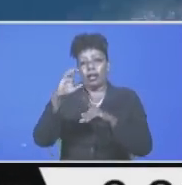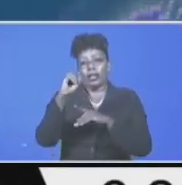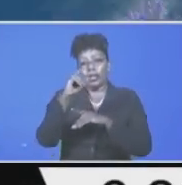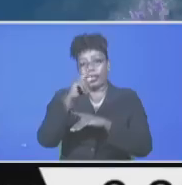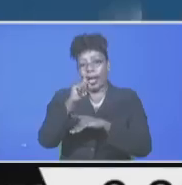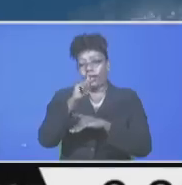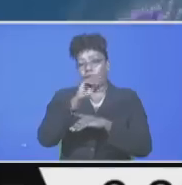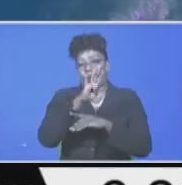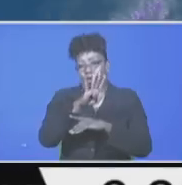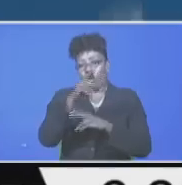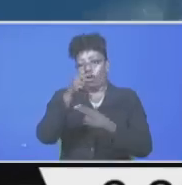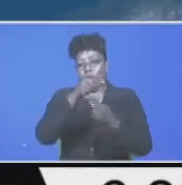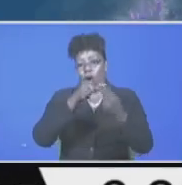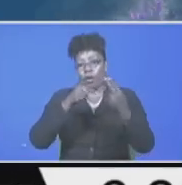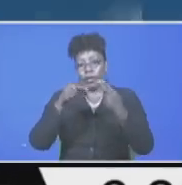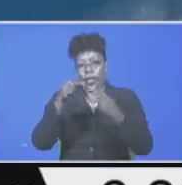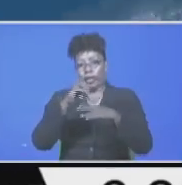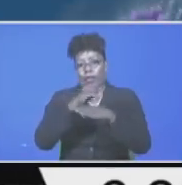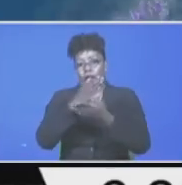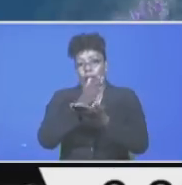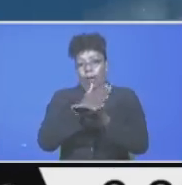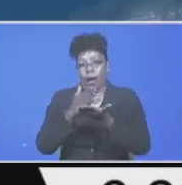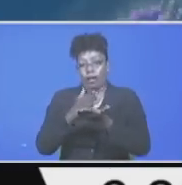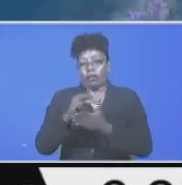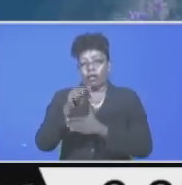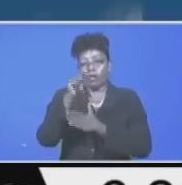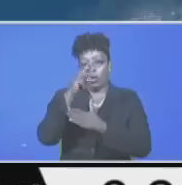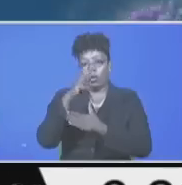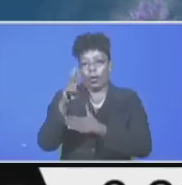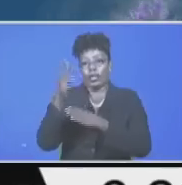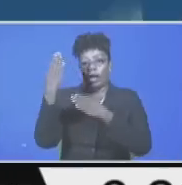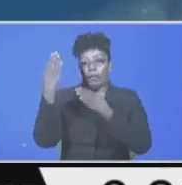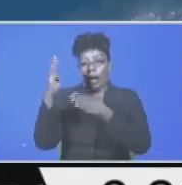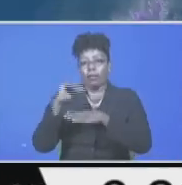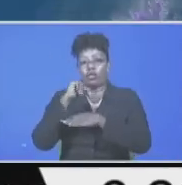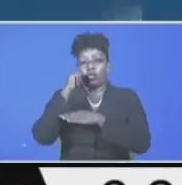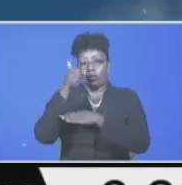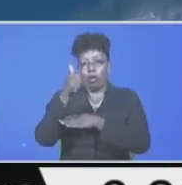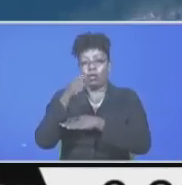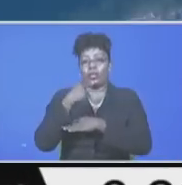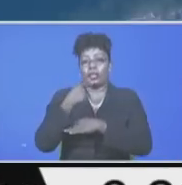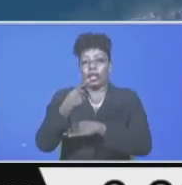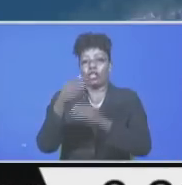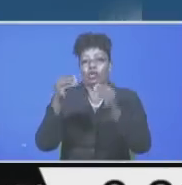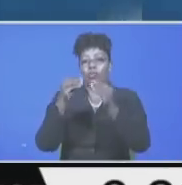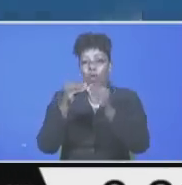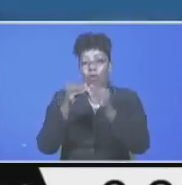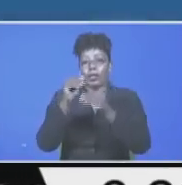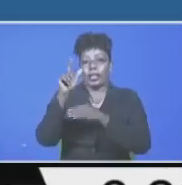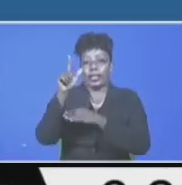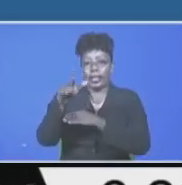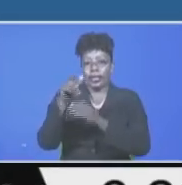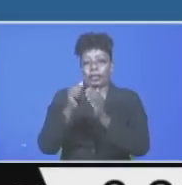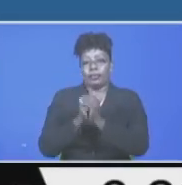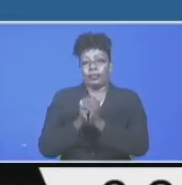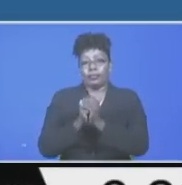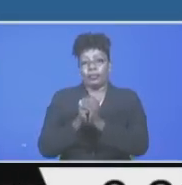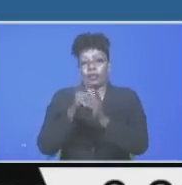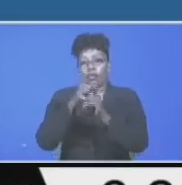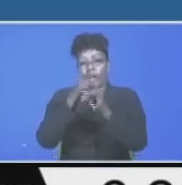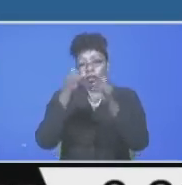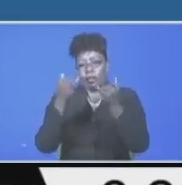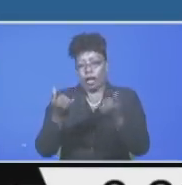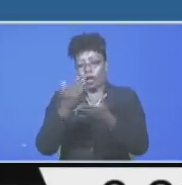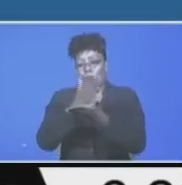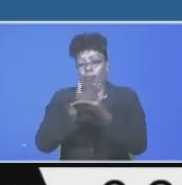some large sea swells to impact portions of the northwest Bahamas tomorrow. We'll tell you more about that later in the newscast, so stay tuned. Outside of our